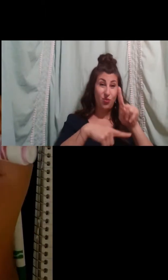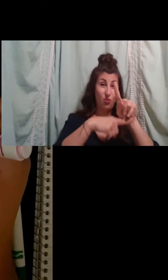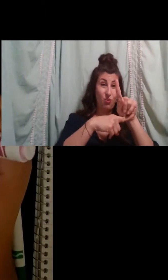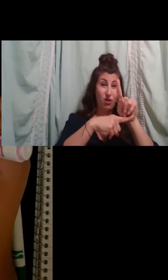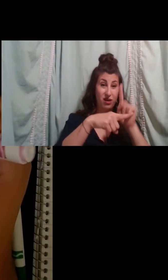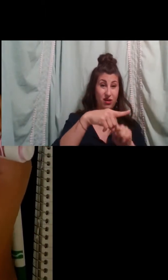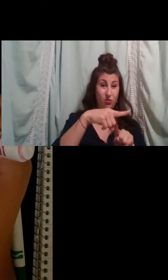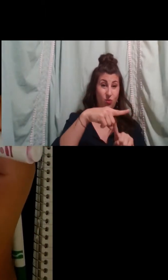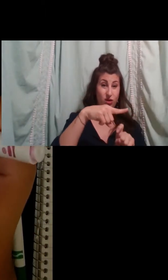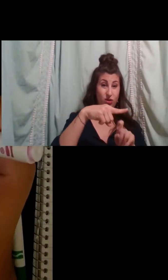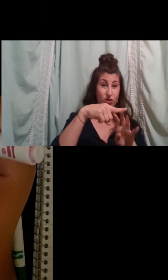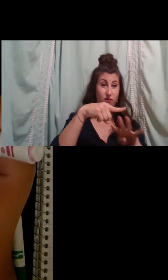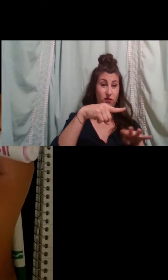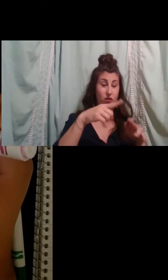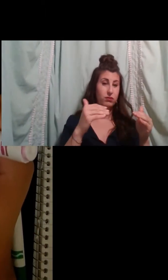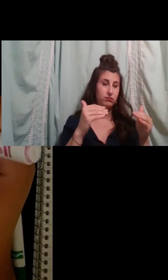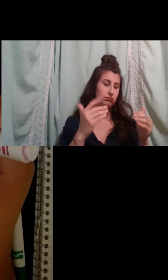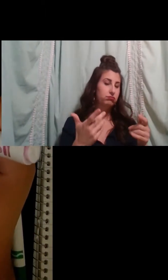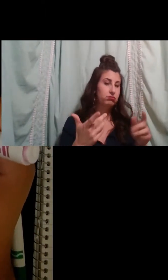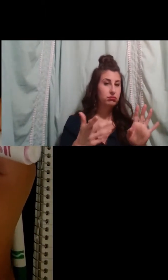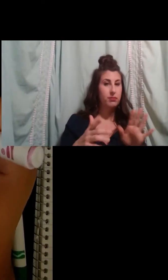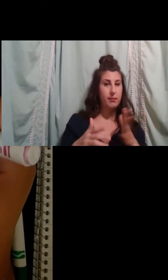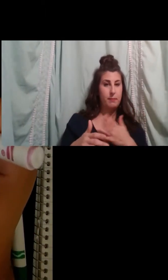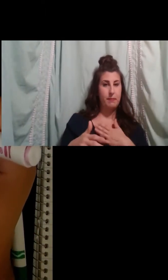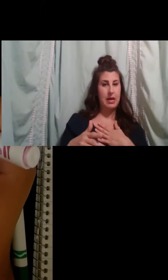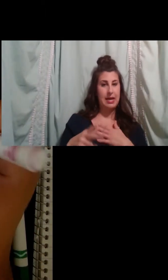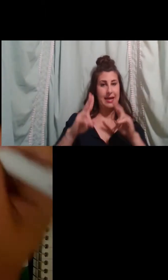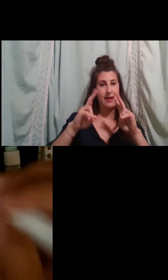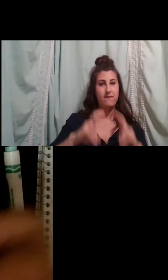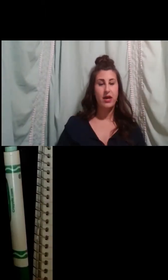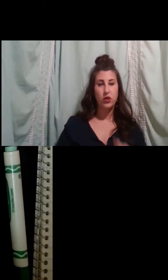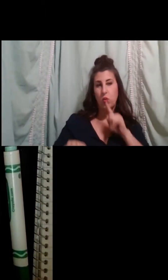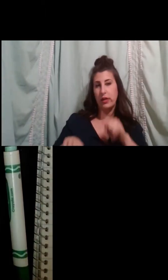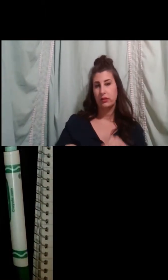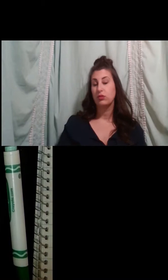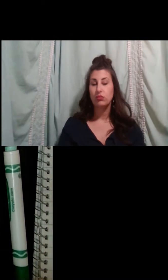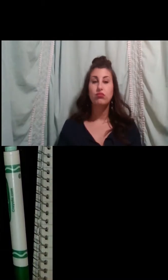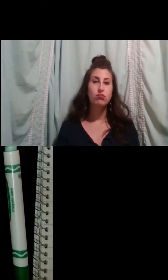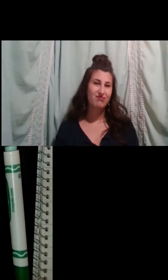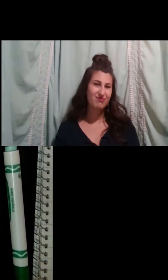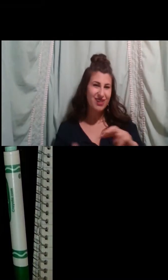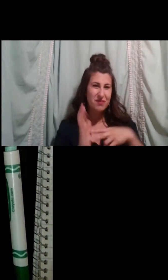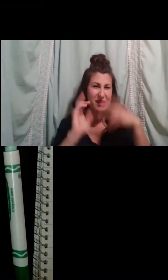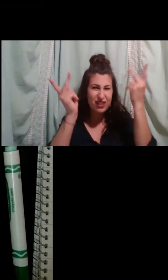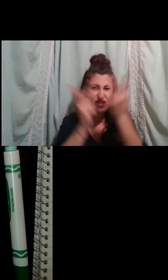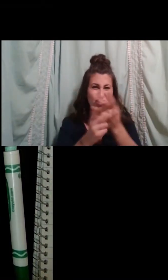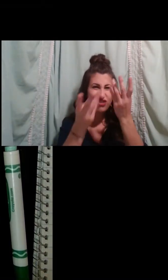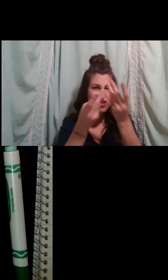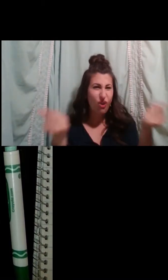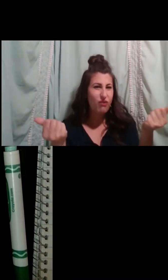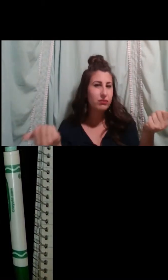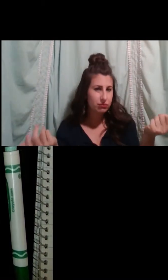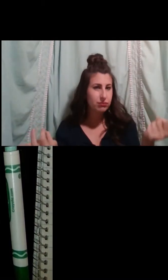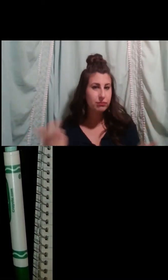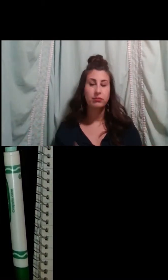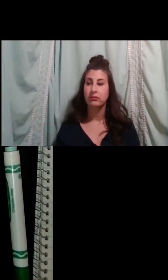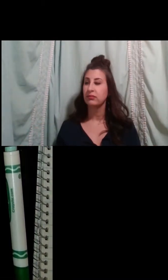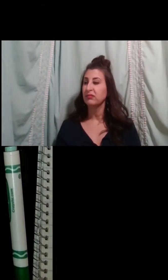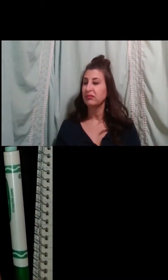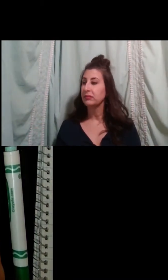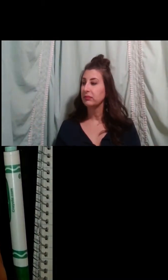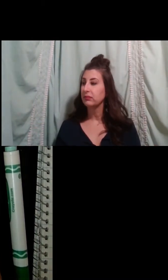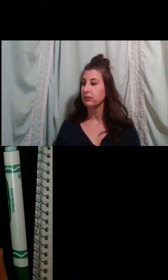simplification, and this is my evaluate. Okay, because it says simplify and